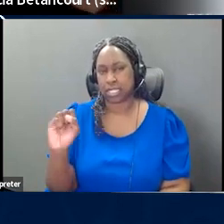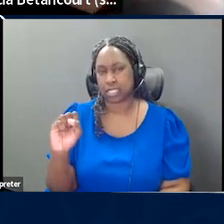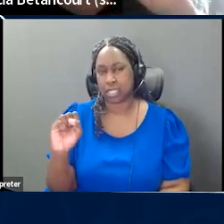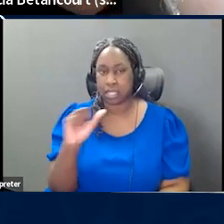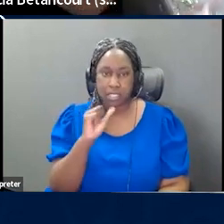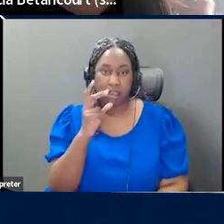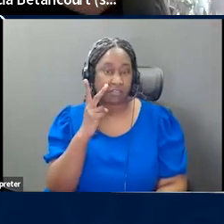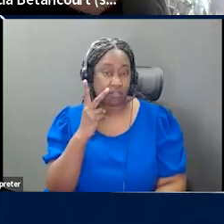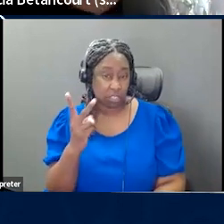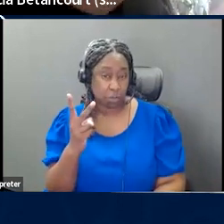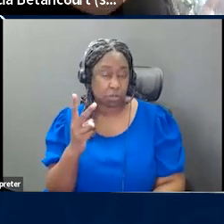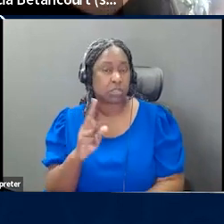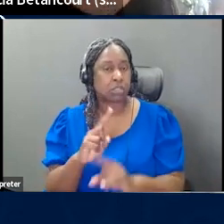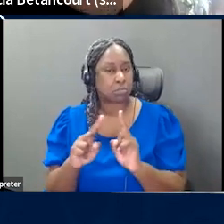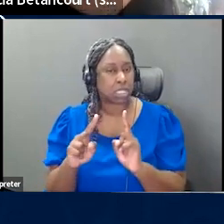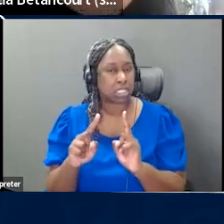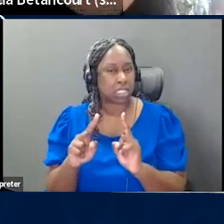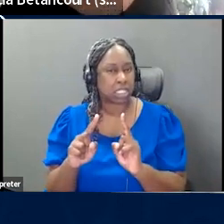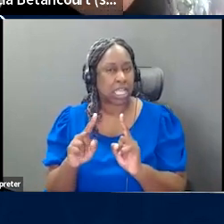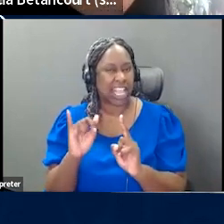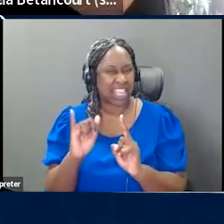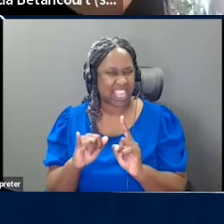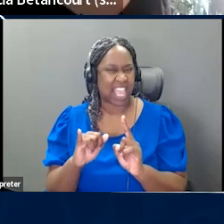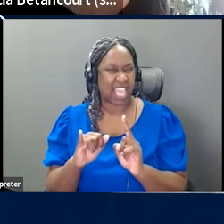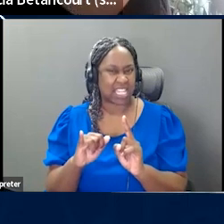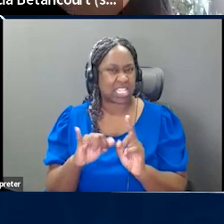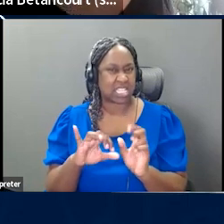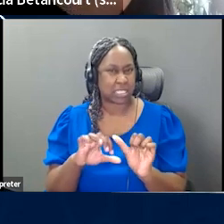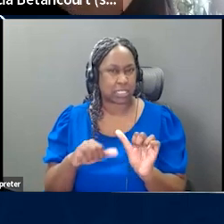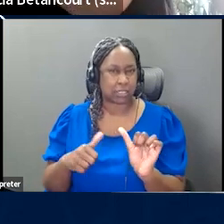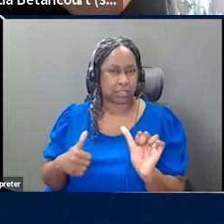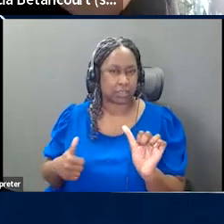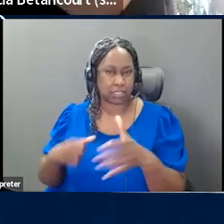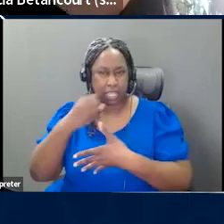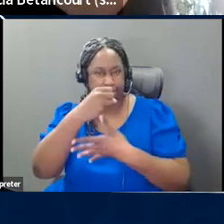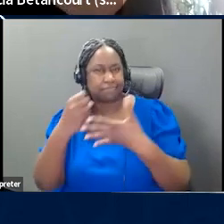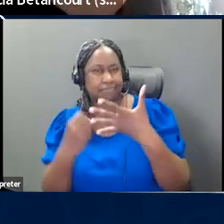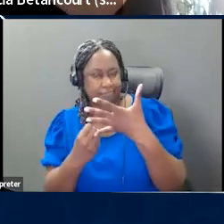characteristics, but they also sort of take a back seat to heterosexual and cis